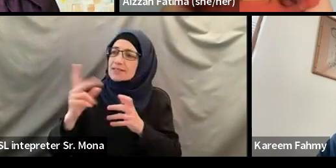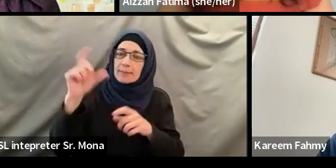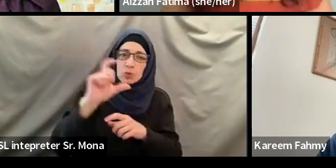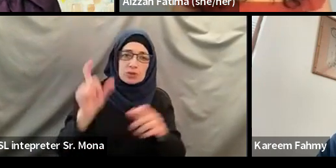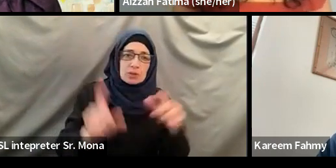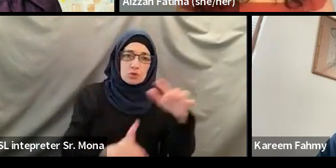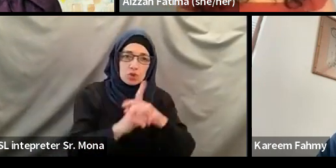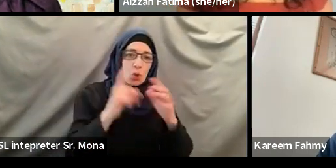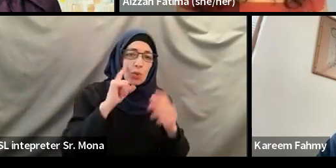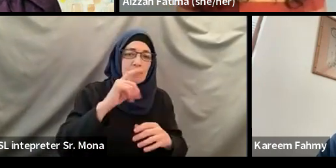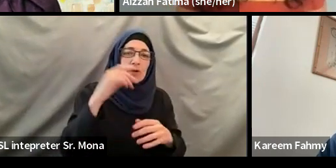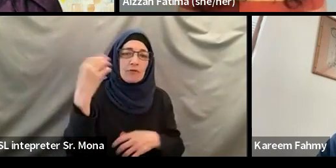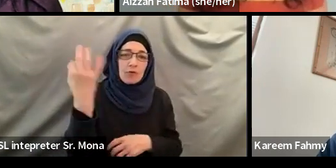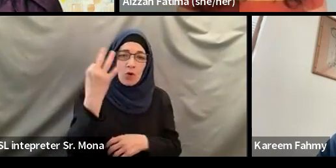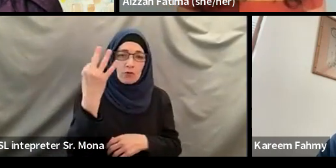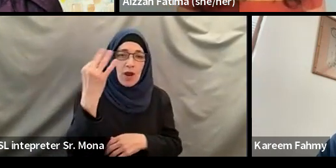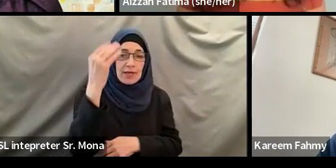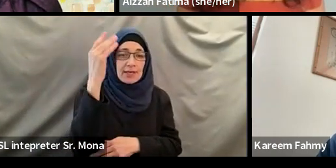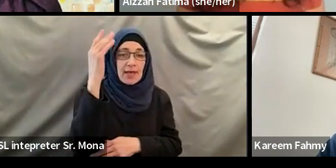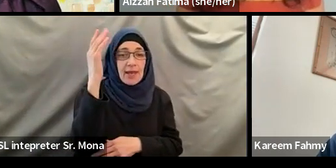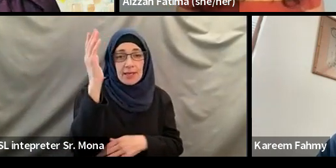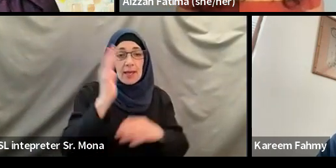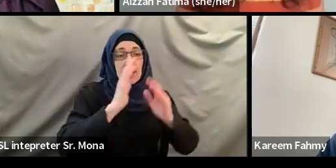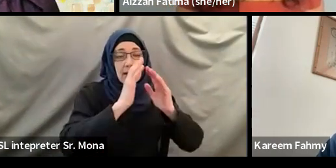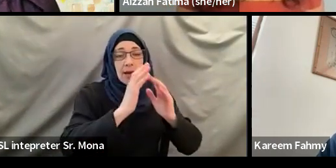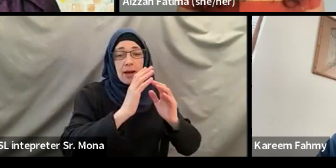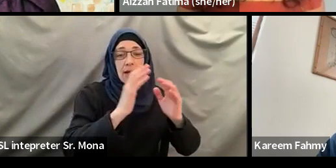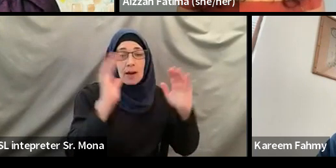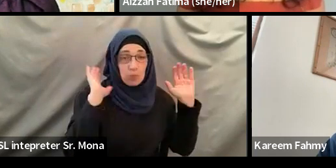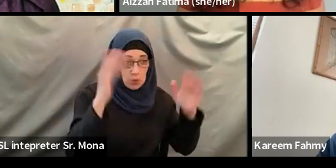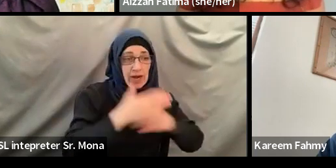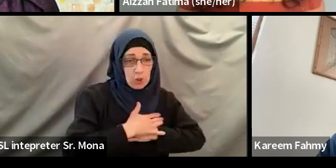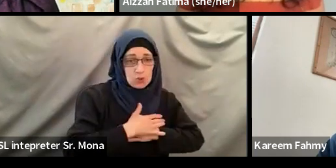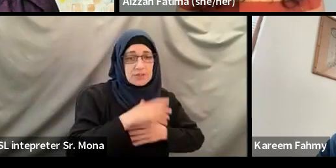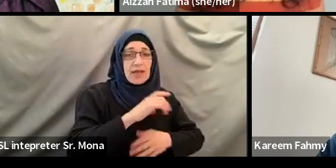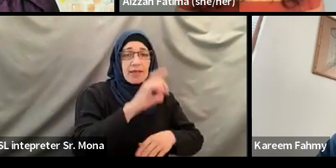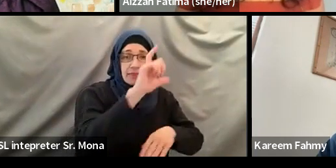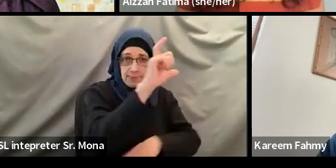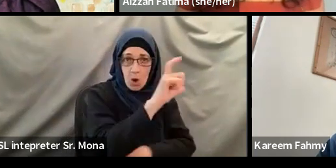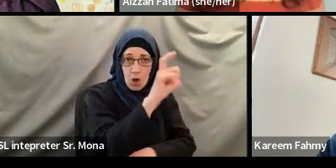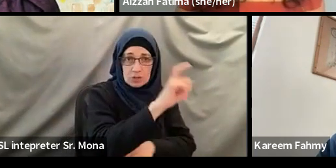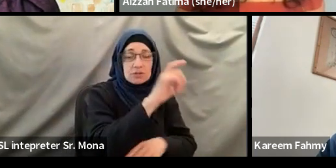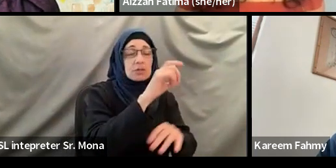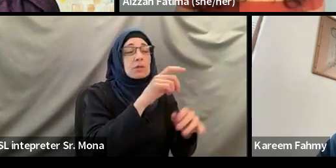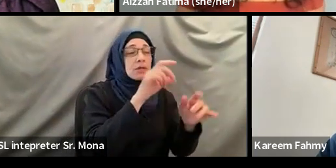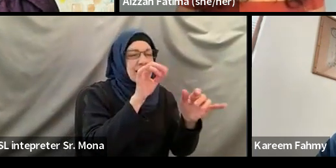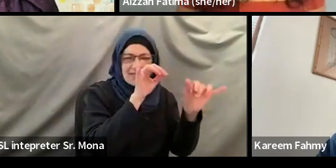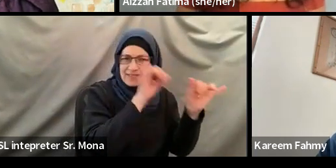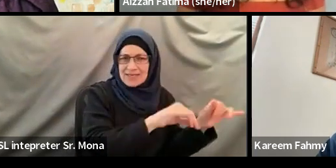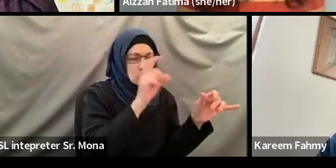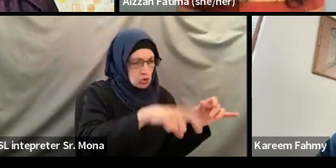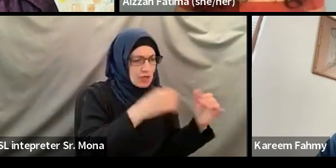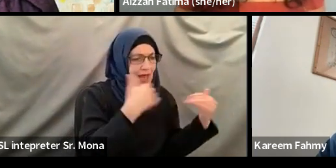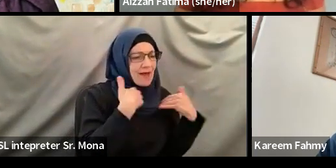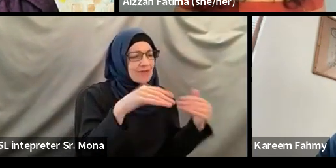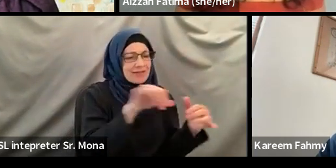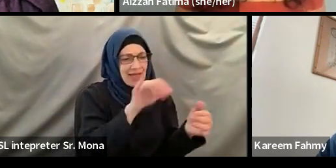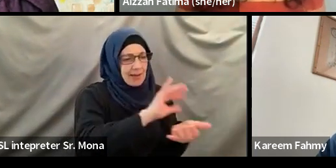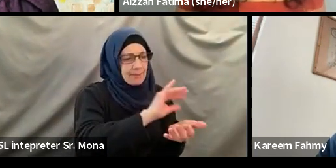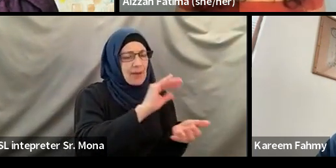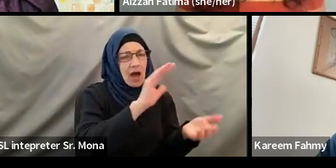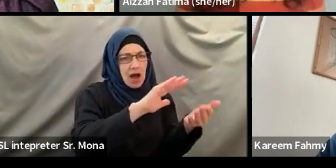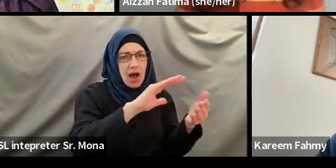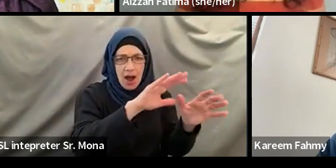mosque, same numbers and the same people going to theater and showing up for a Muslim play. I'd love that. And I think it's about